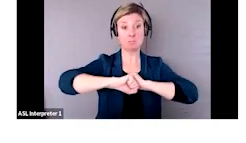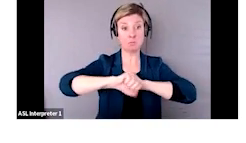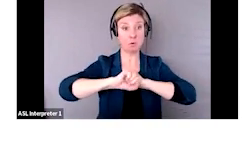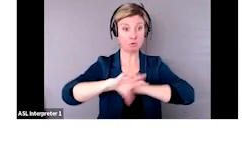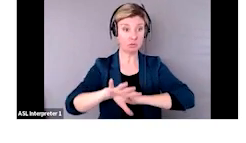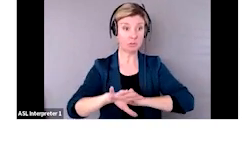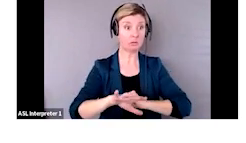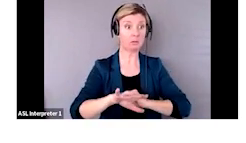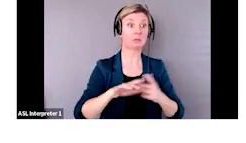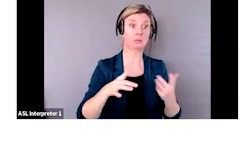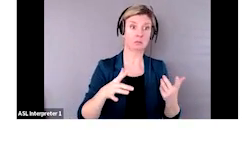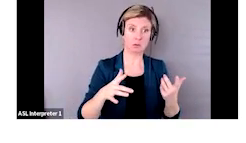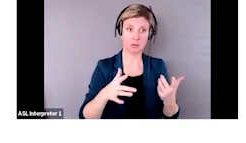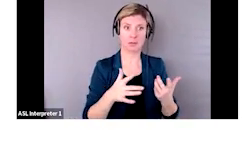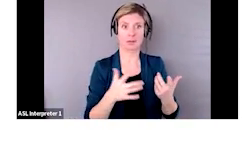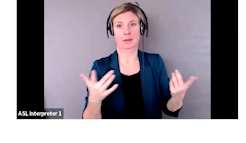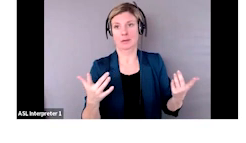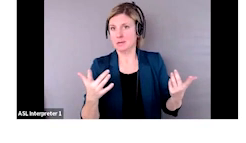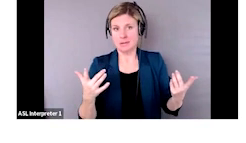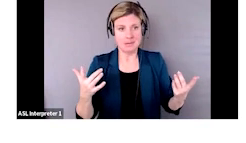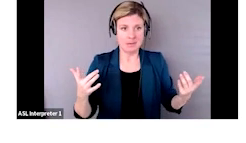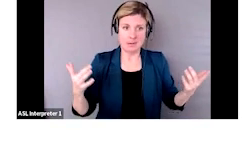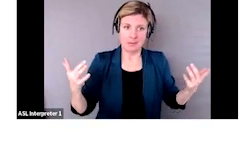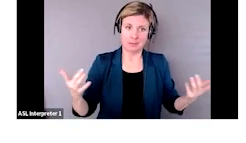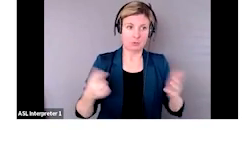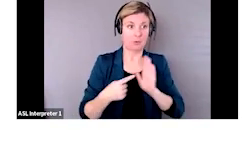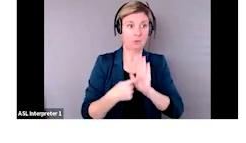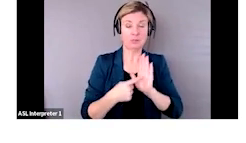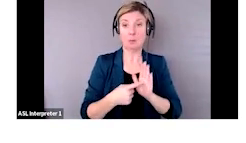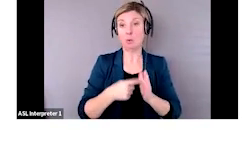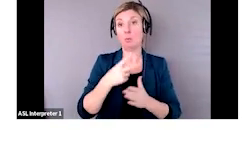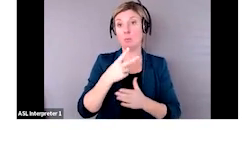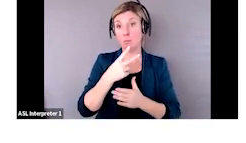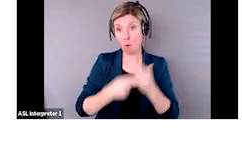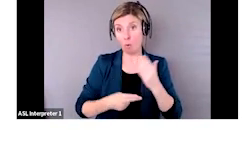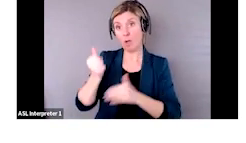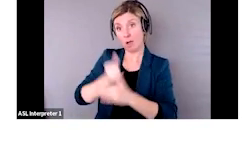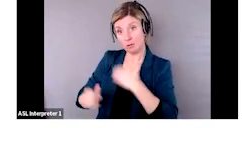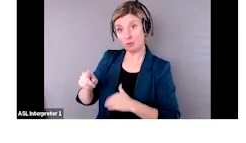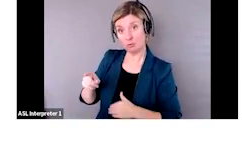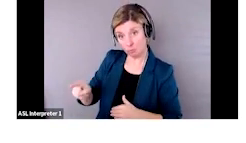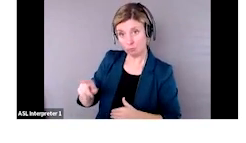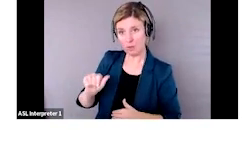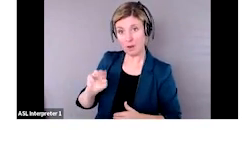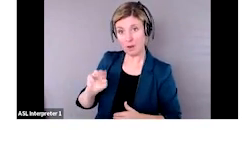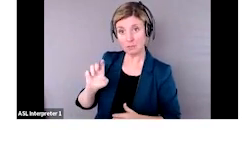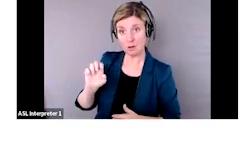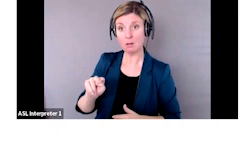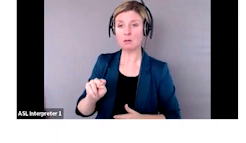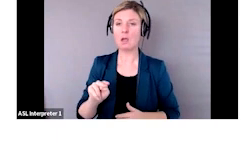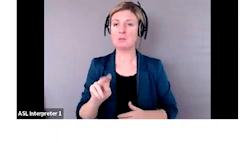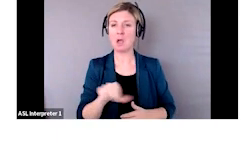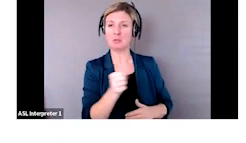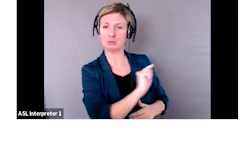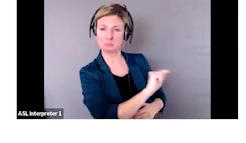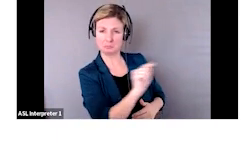So when Amazon is done appropriately as part of a multi-channel strategy, you